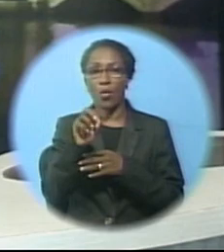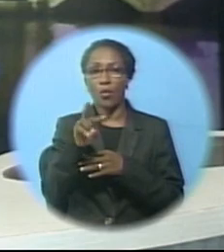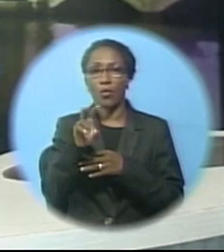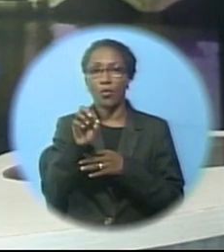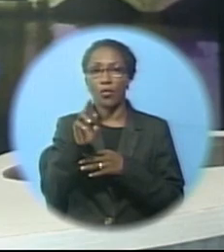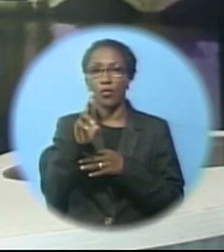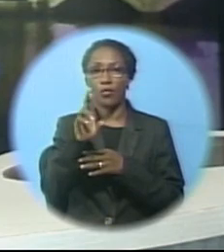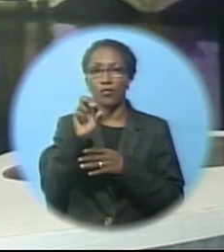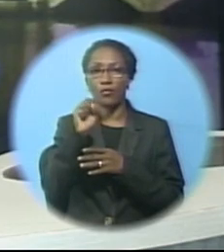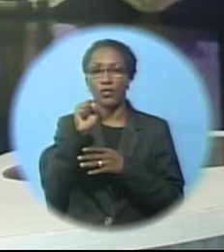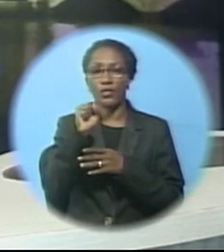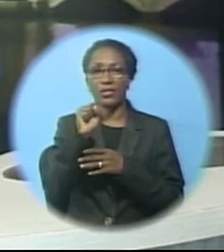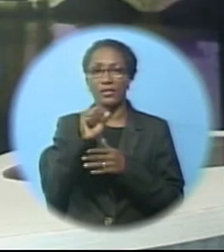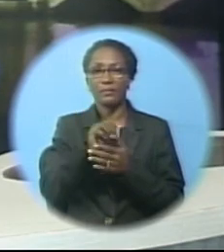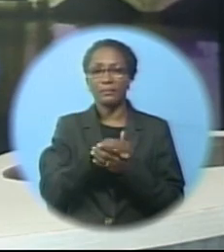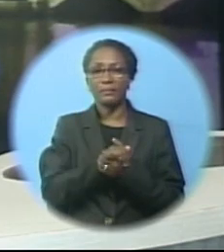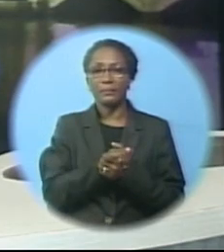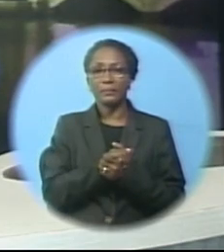and Lemar Bolden 31.